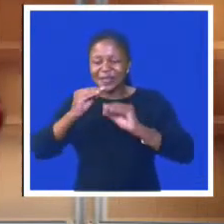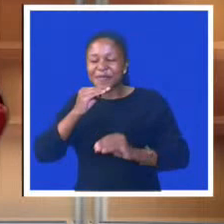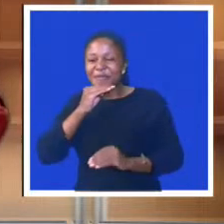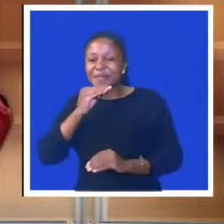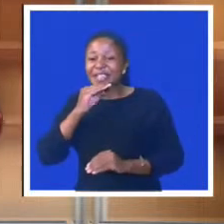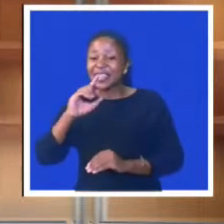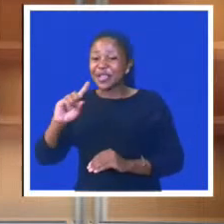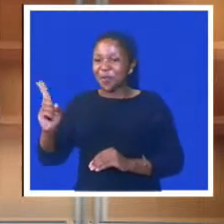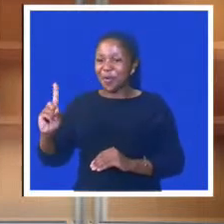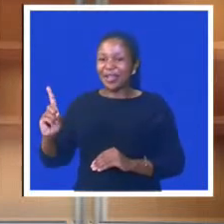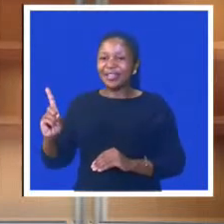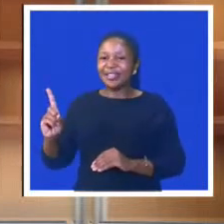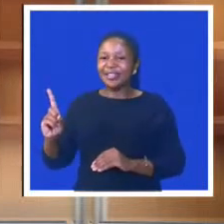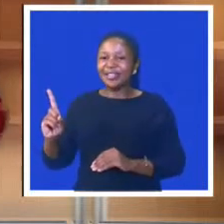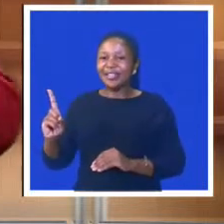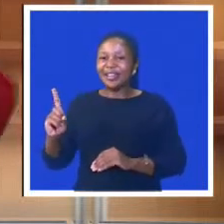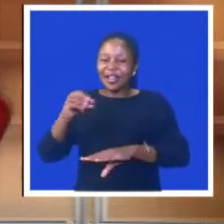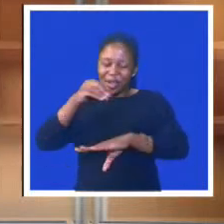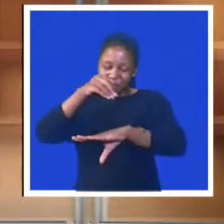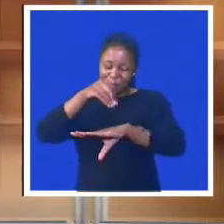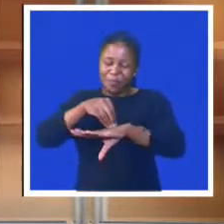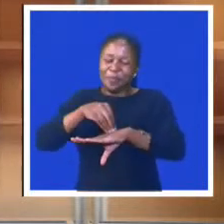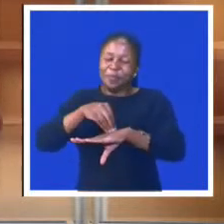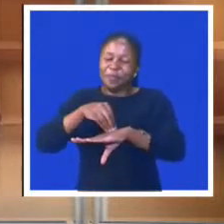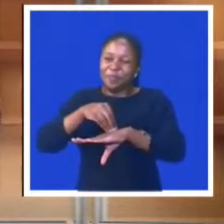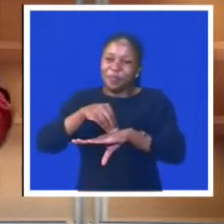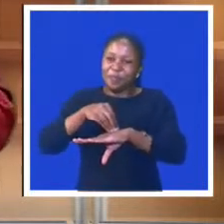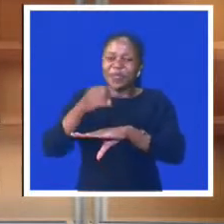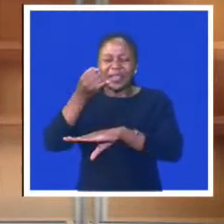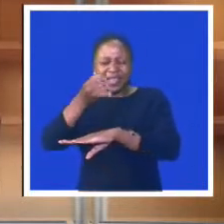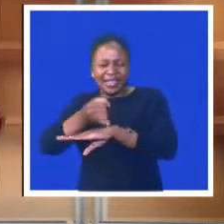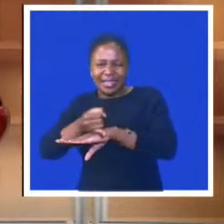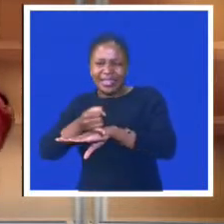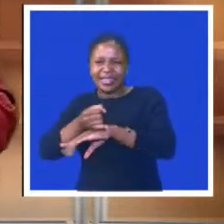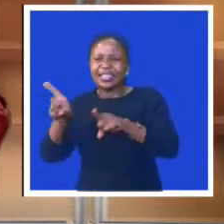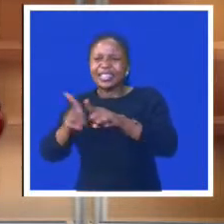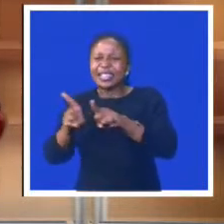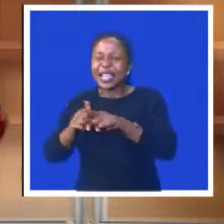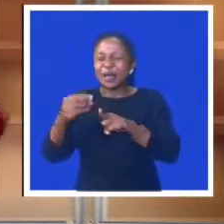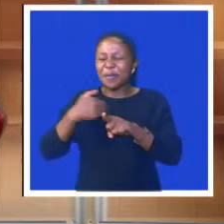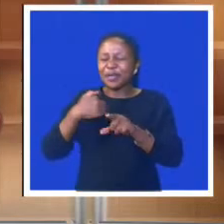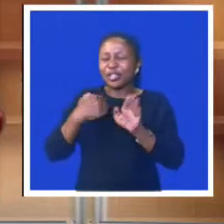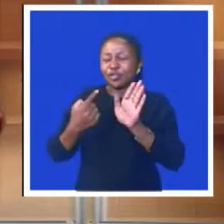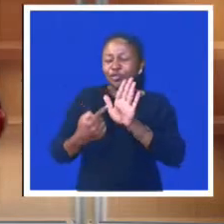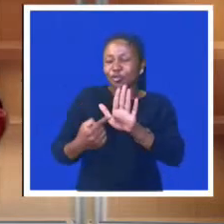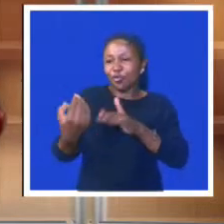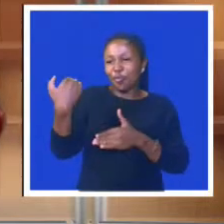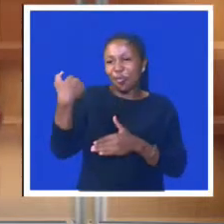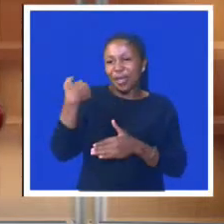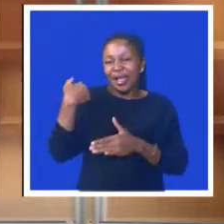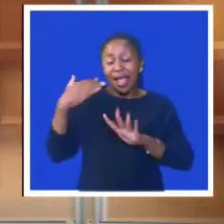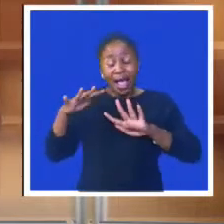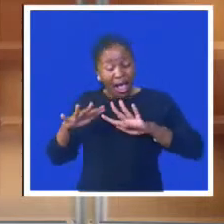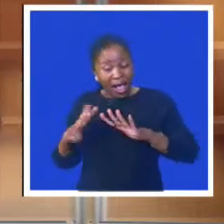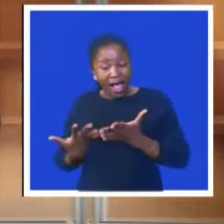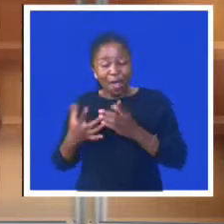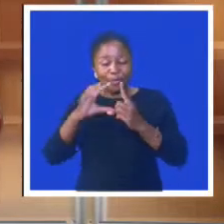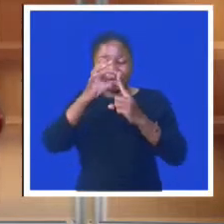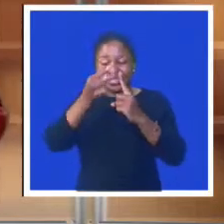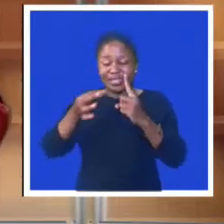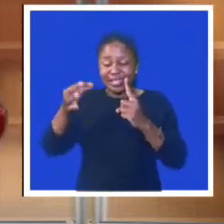some sentences myself showing you how you need to construct some